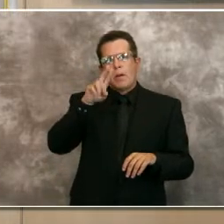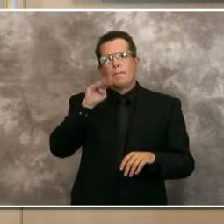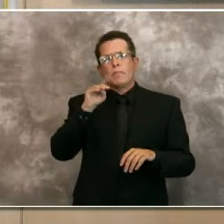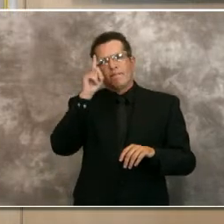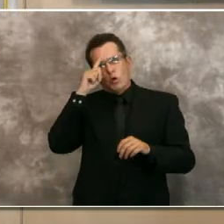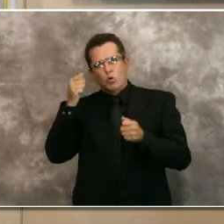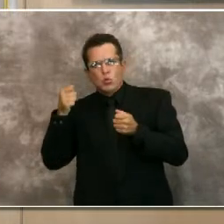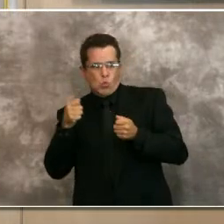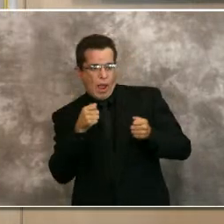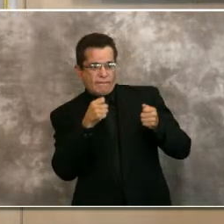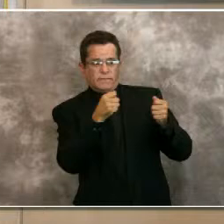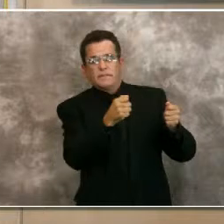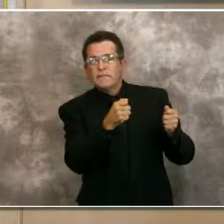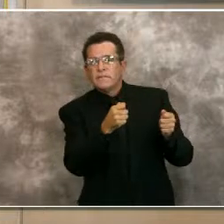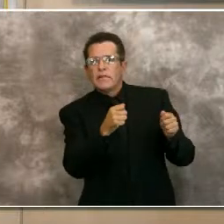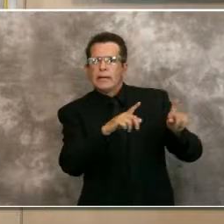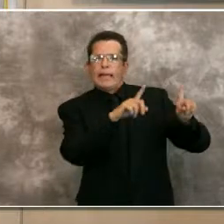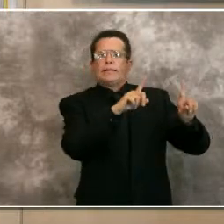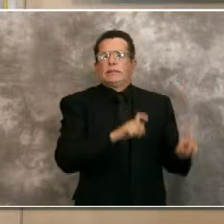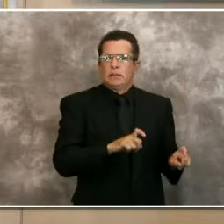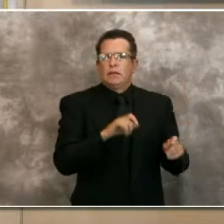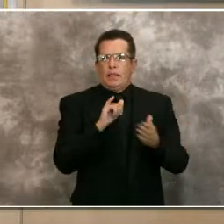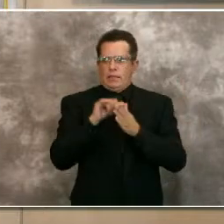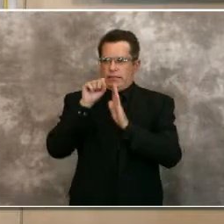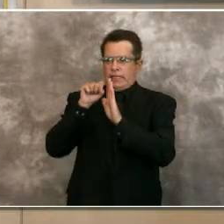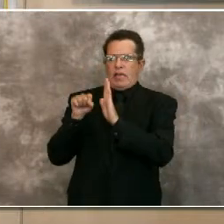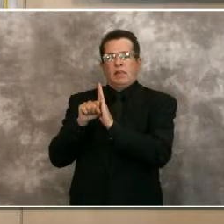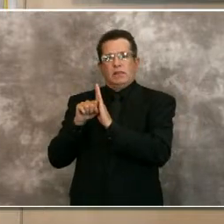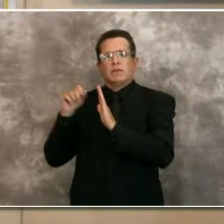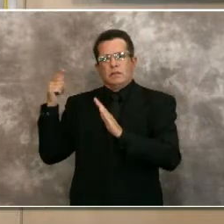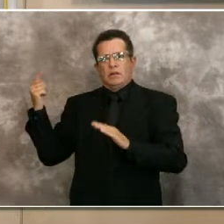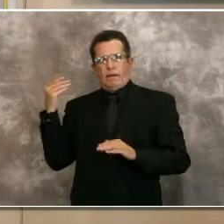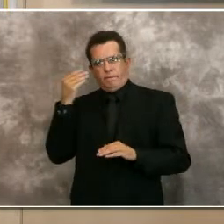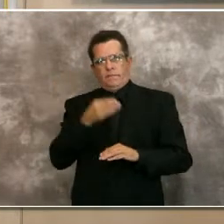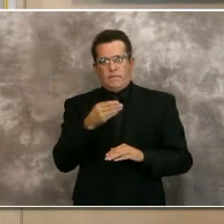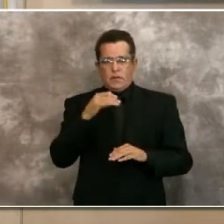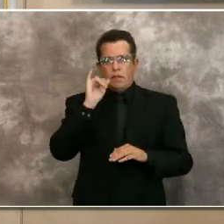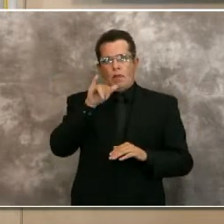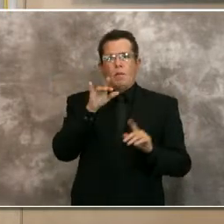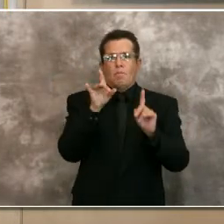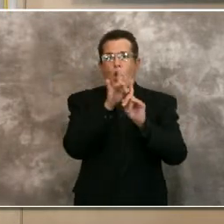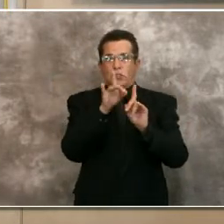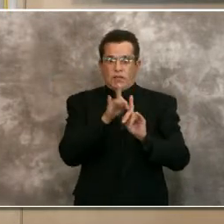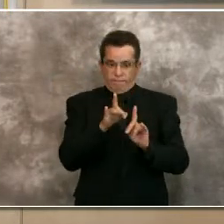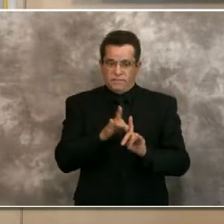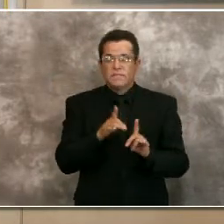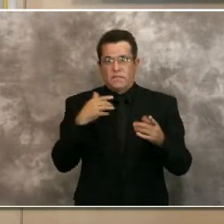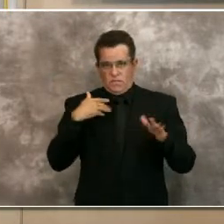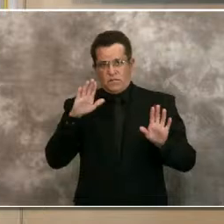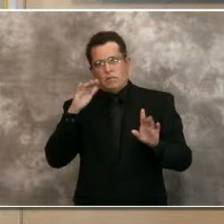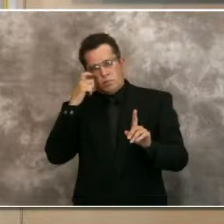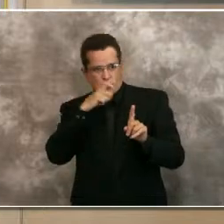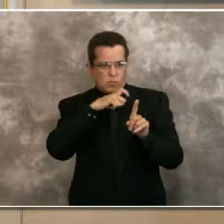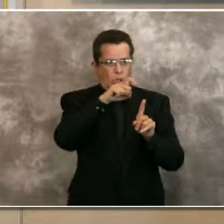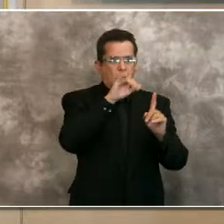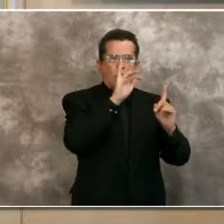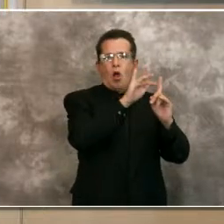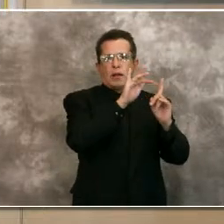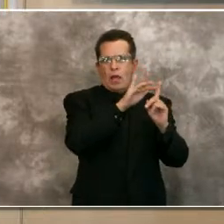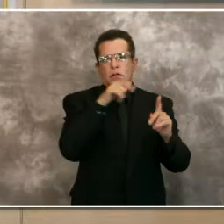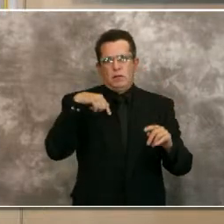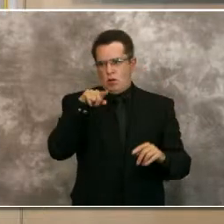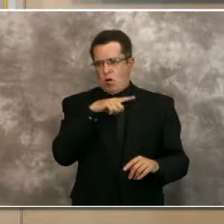or walk-up testing that the state of California has helped facilitate. The positive cases have all been contacted, and our incredible